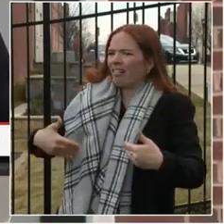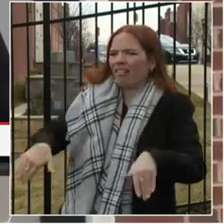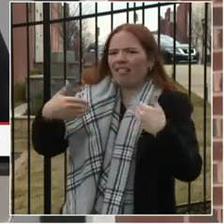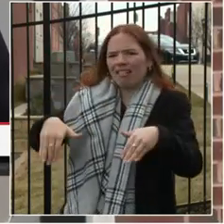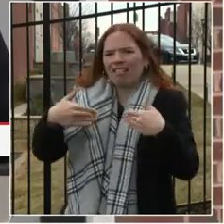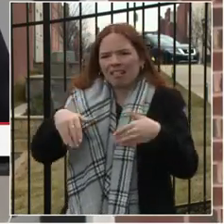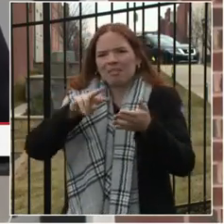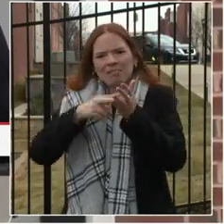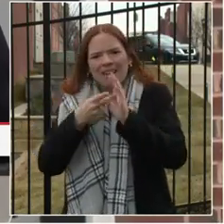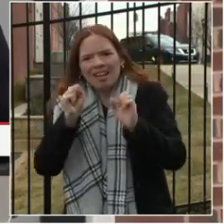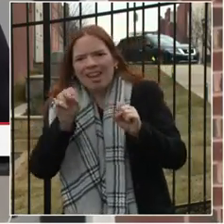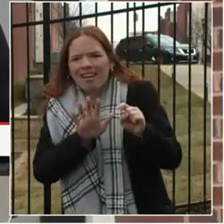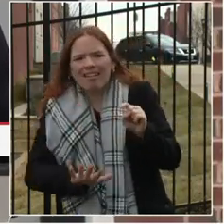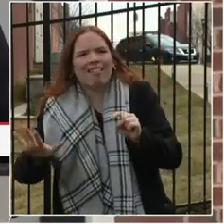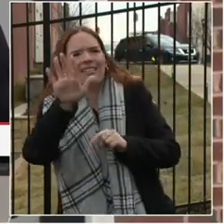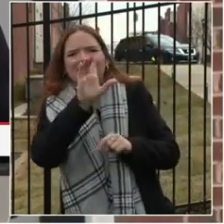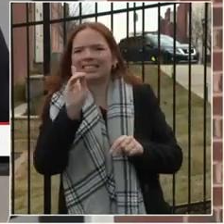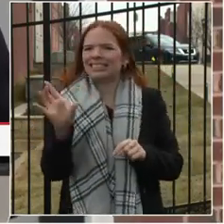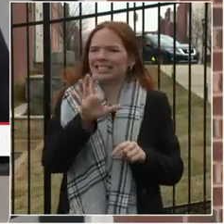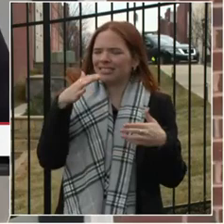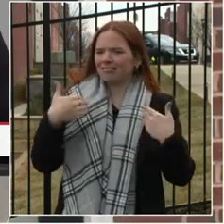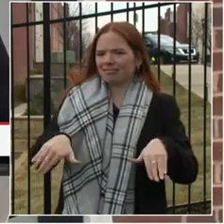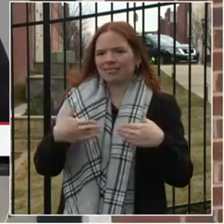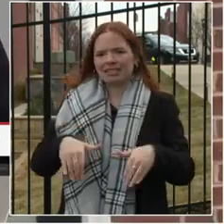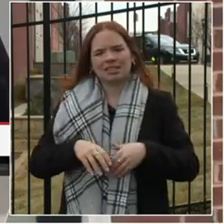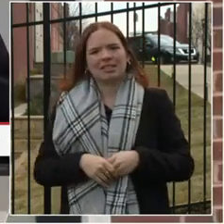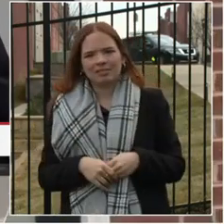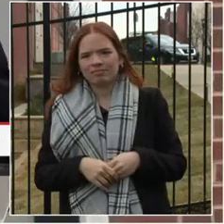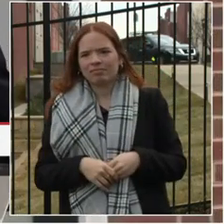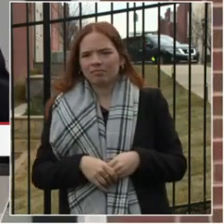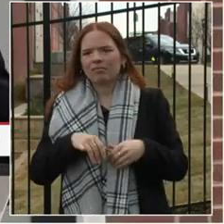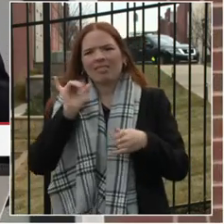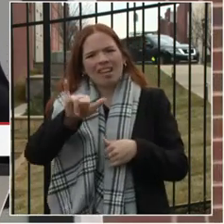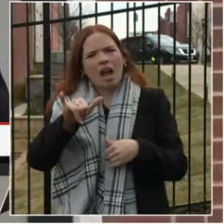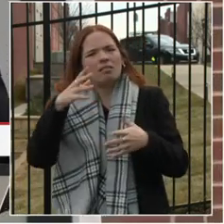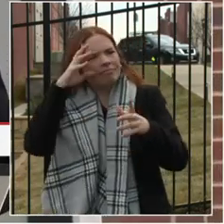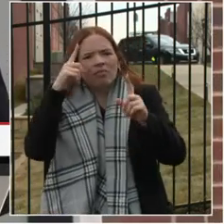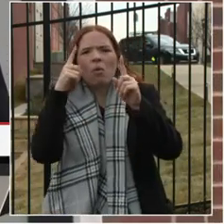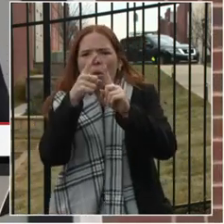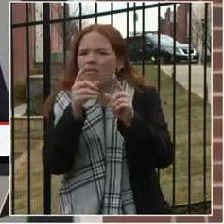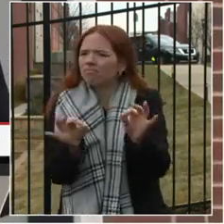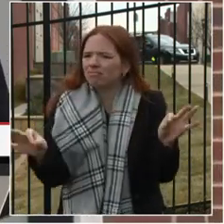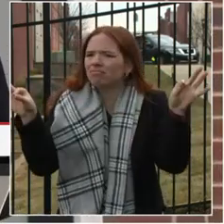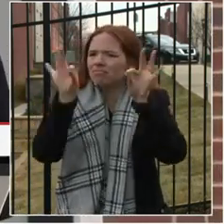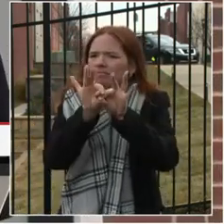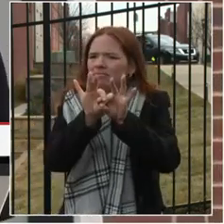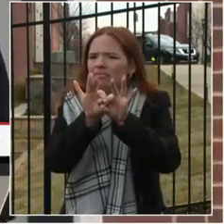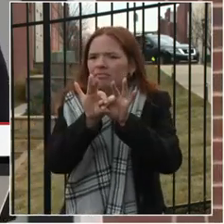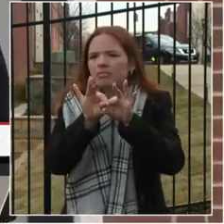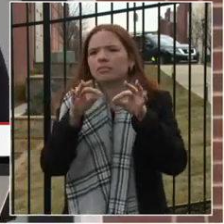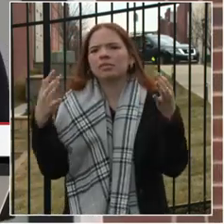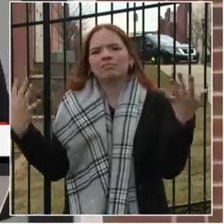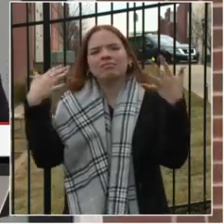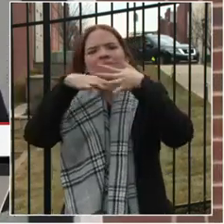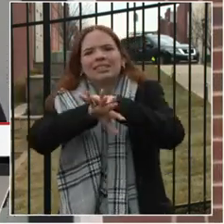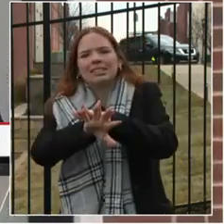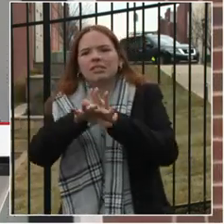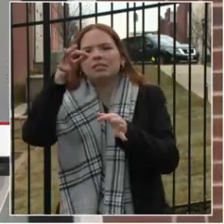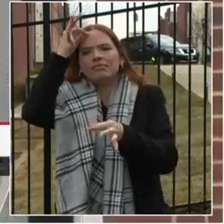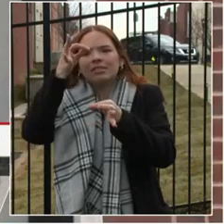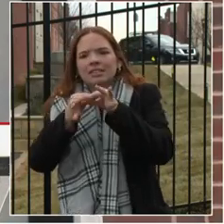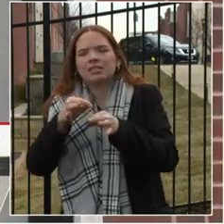In fact, we make it part of our mission for the Mayor's Interfaith Council to focus on